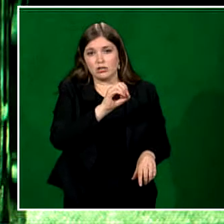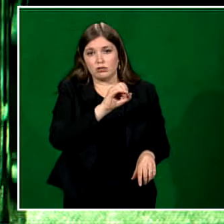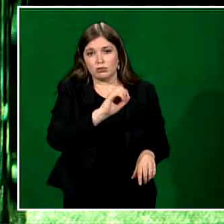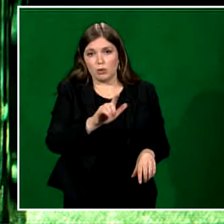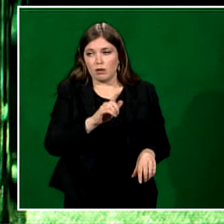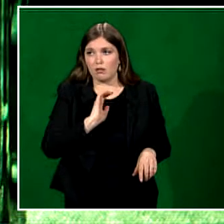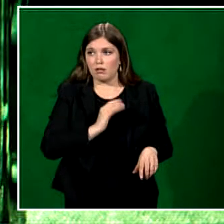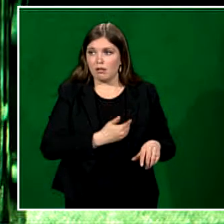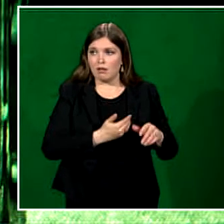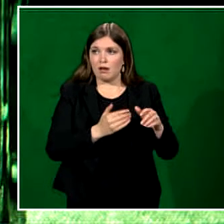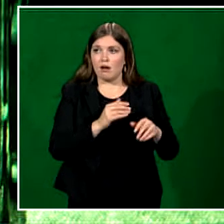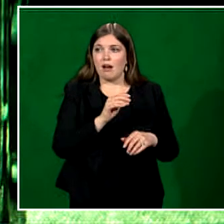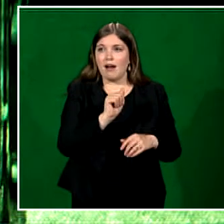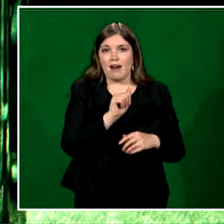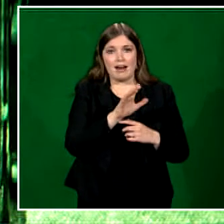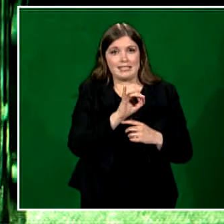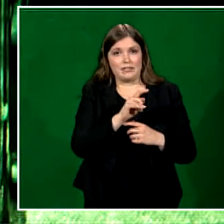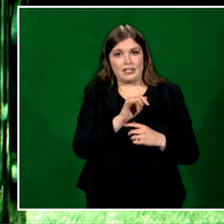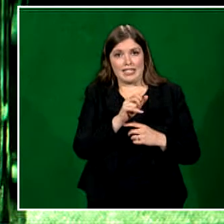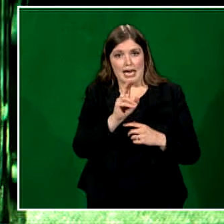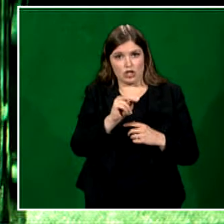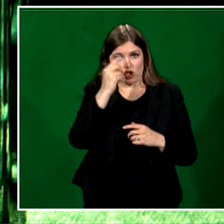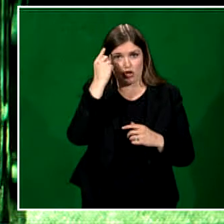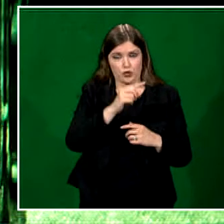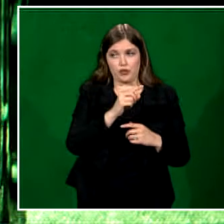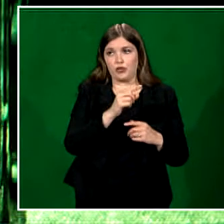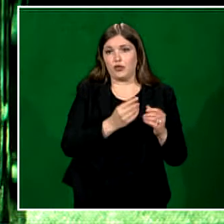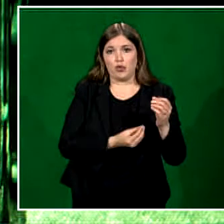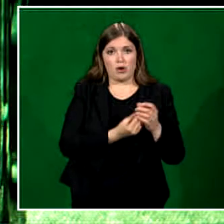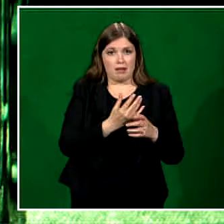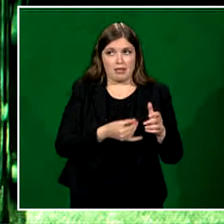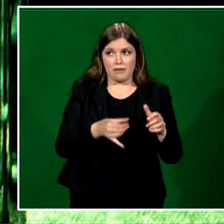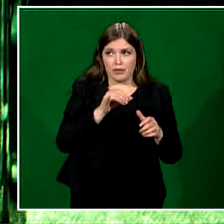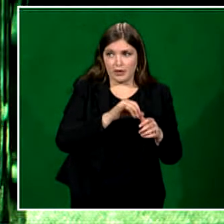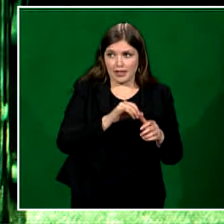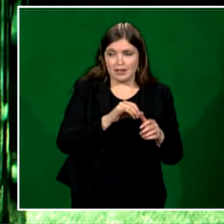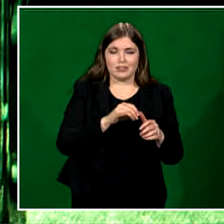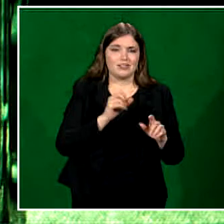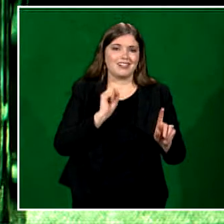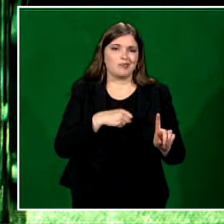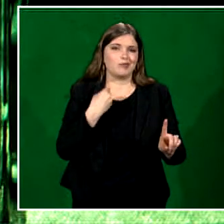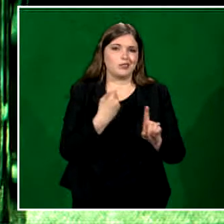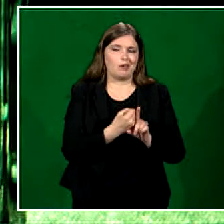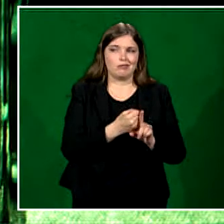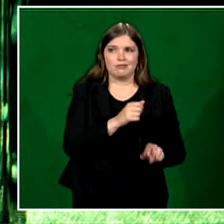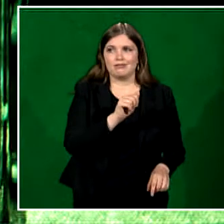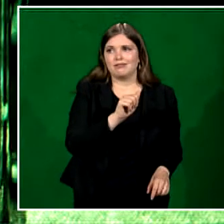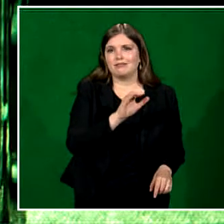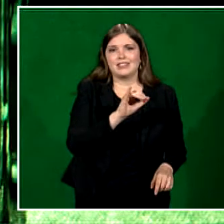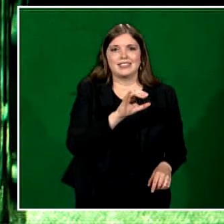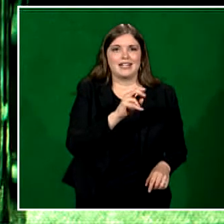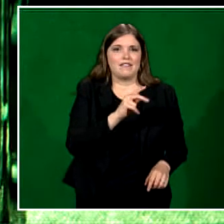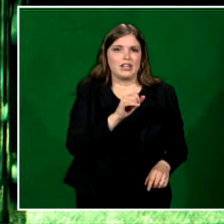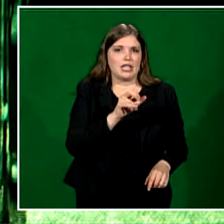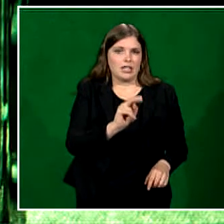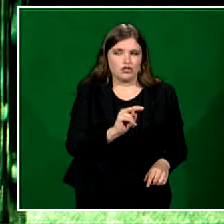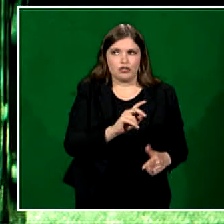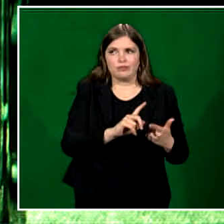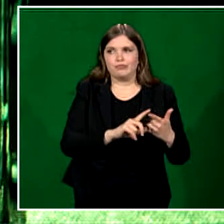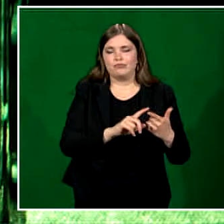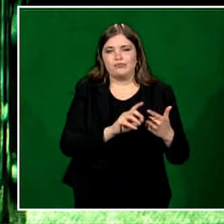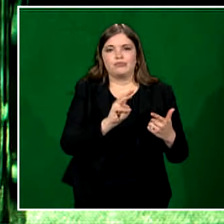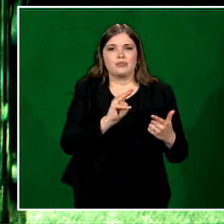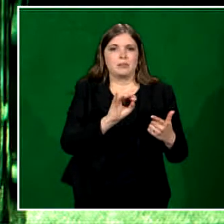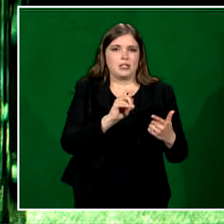fertilizer, that is the inorganic fertilizer, result into soil acidification, mineral depletion, and it also kills